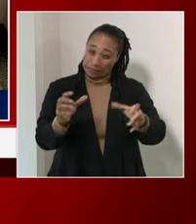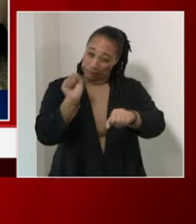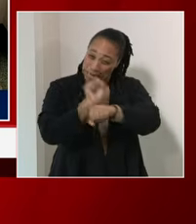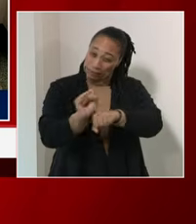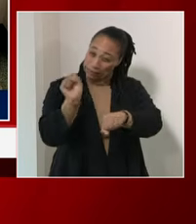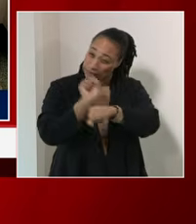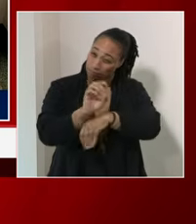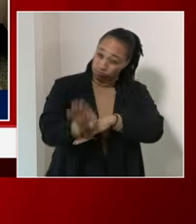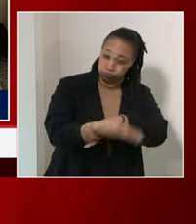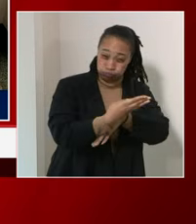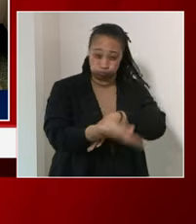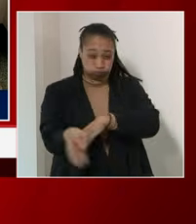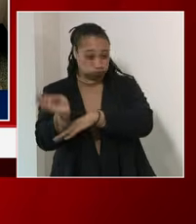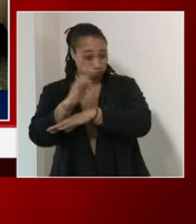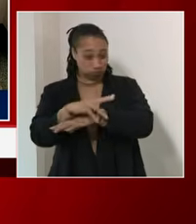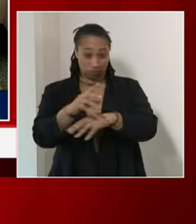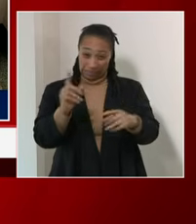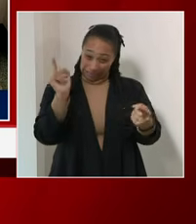cold temperatures.